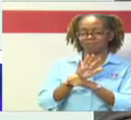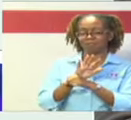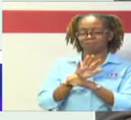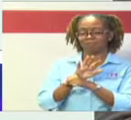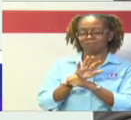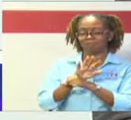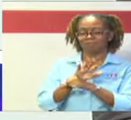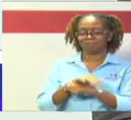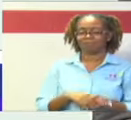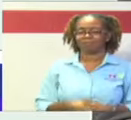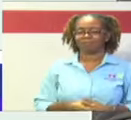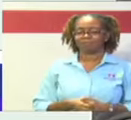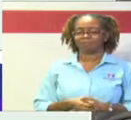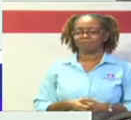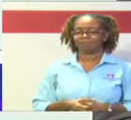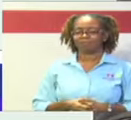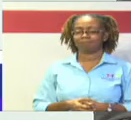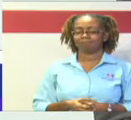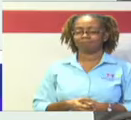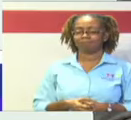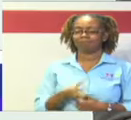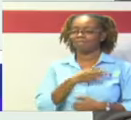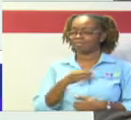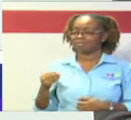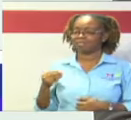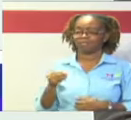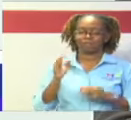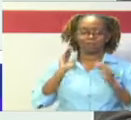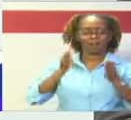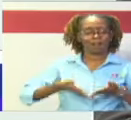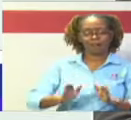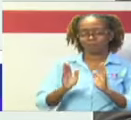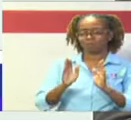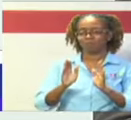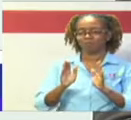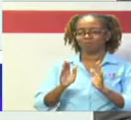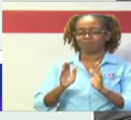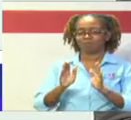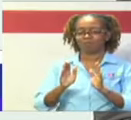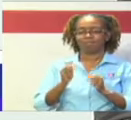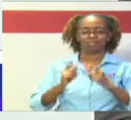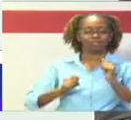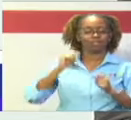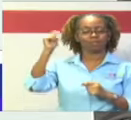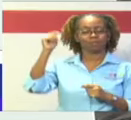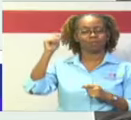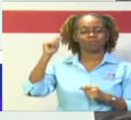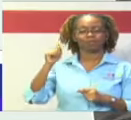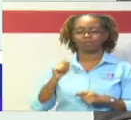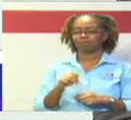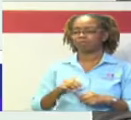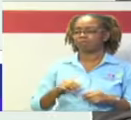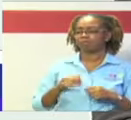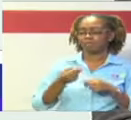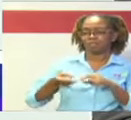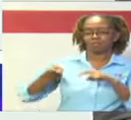right. And it will allow Trinidad and Tobago to move from managing the virus to controlling the